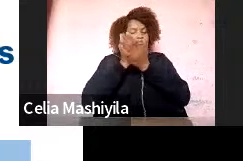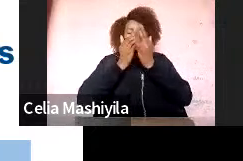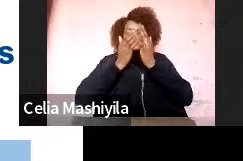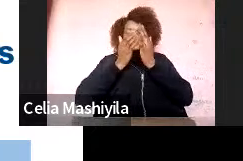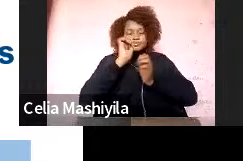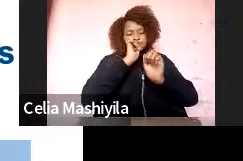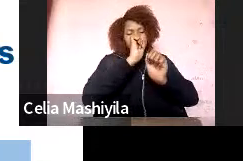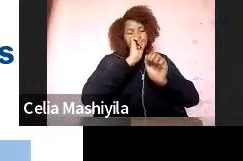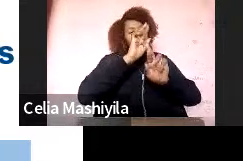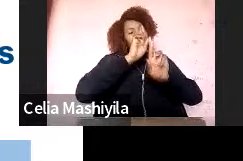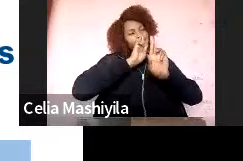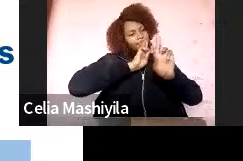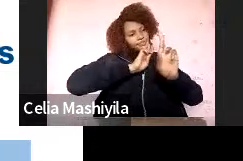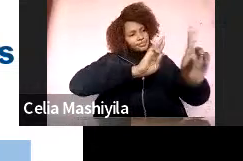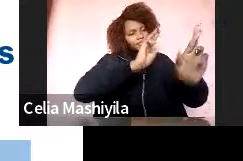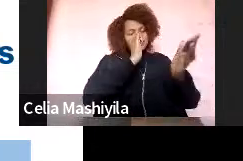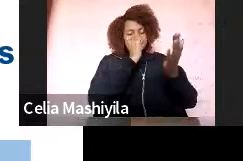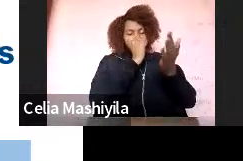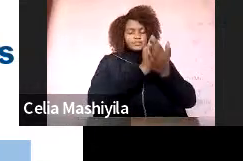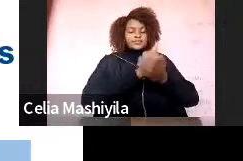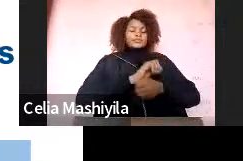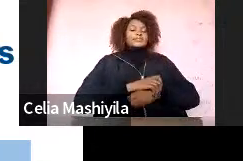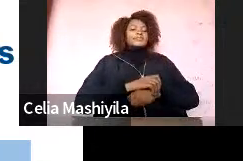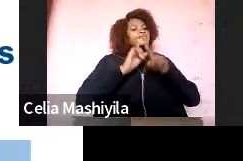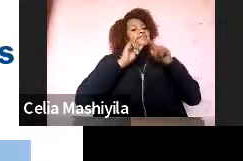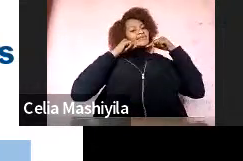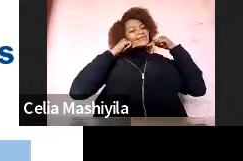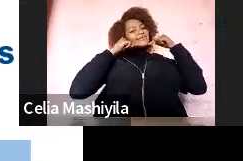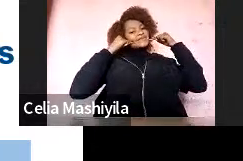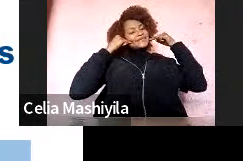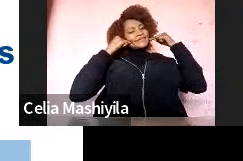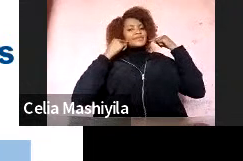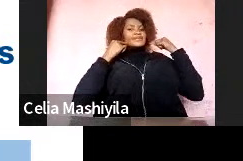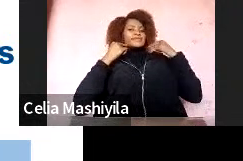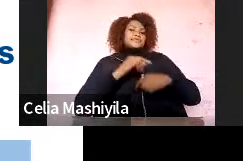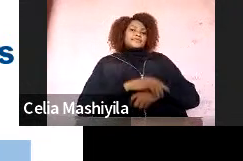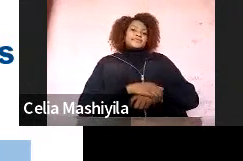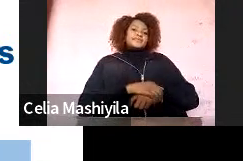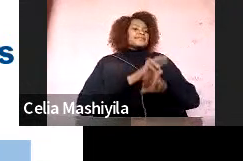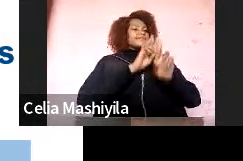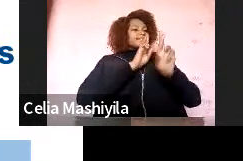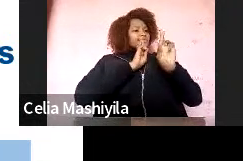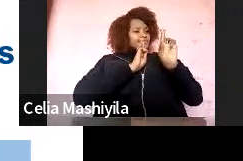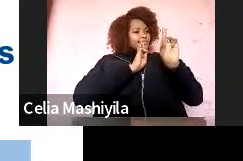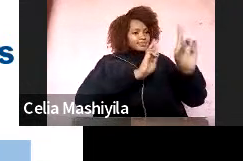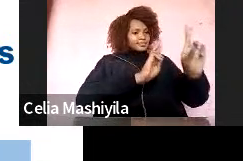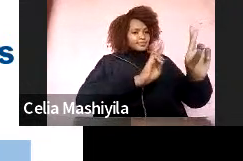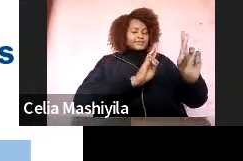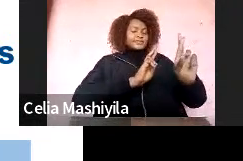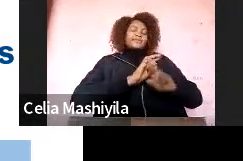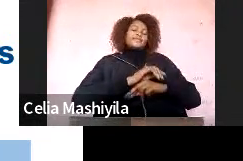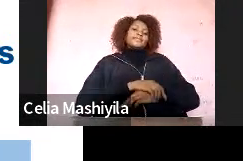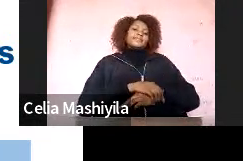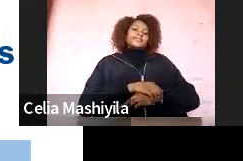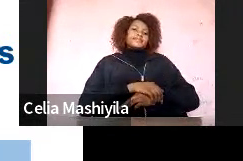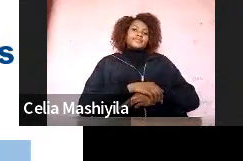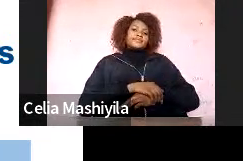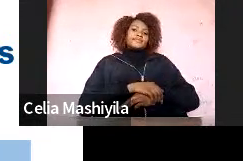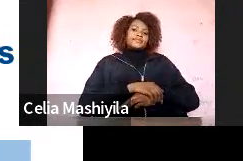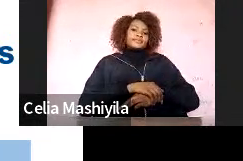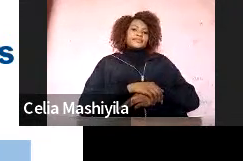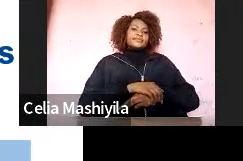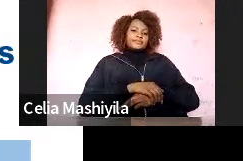courteous behavior, friendly behavior. Respect is mutual. You respect